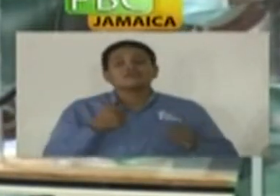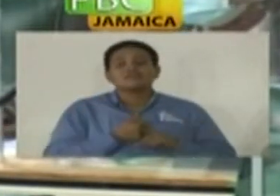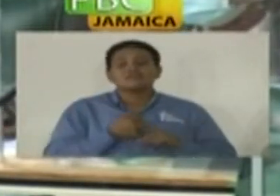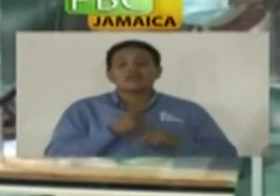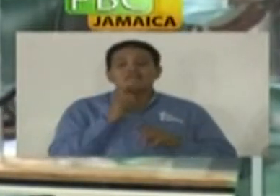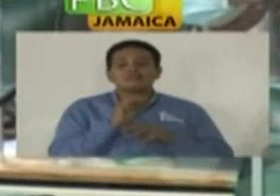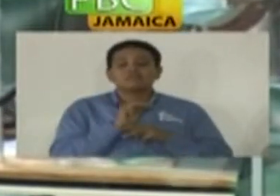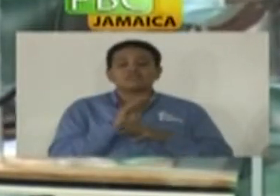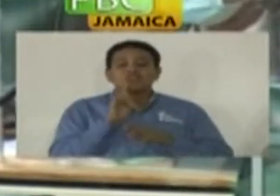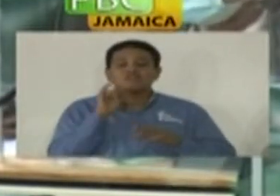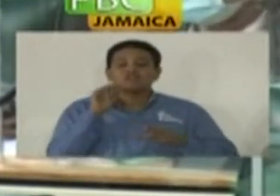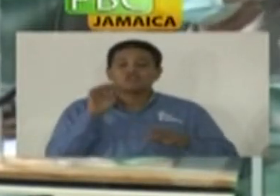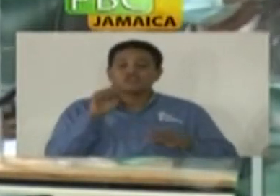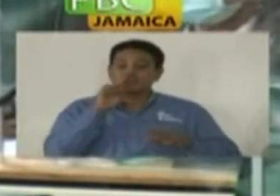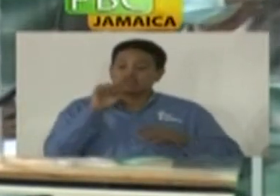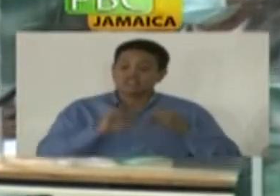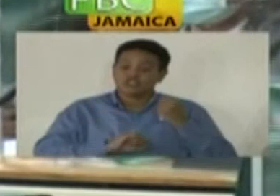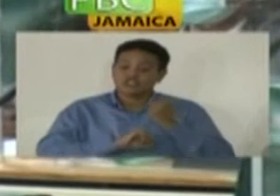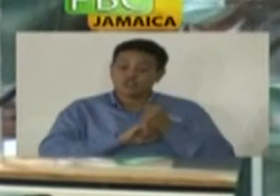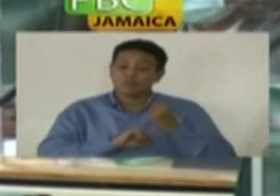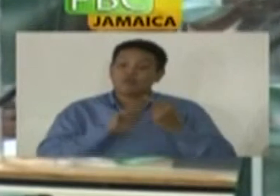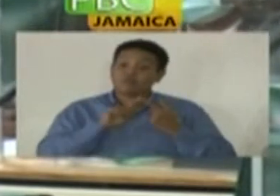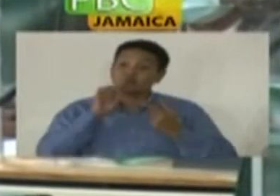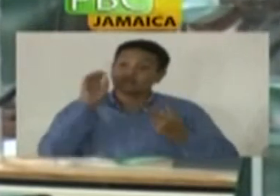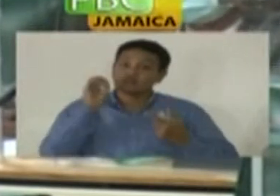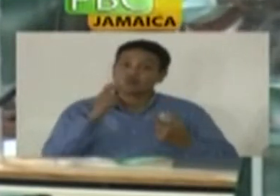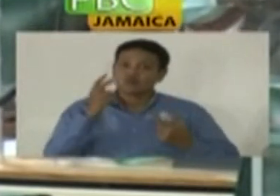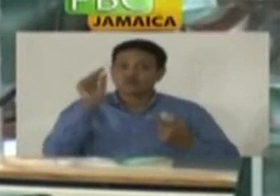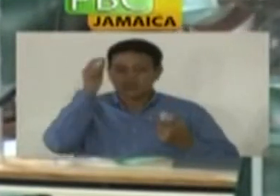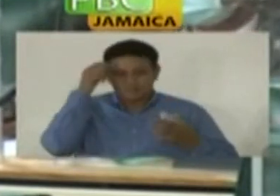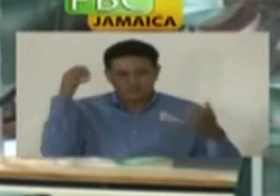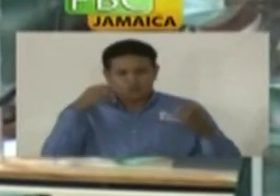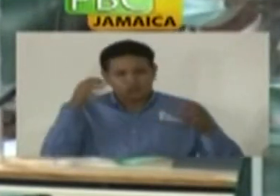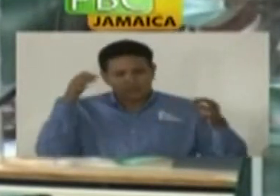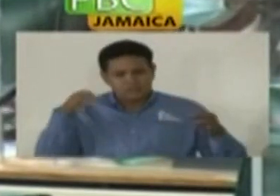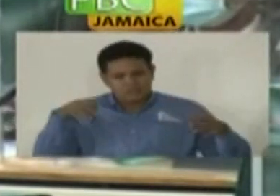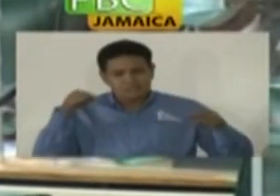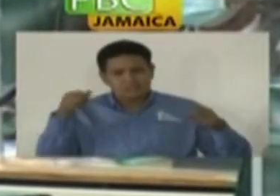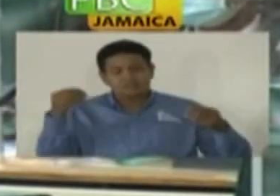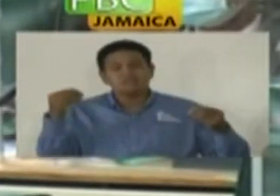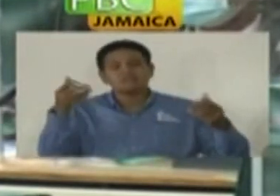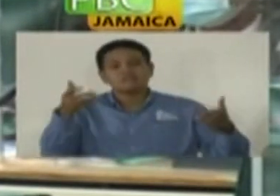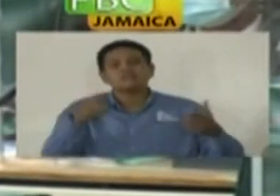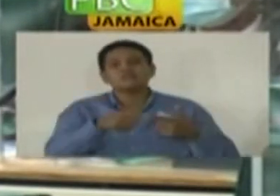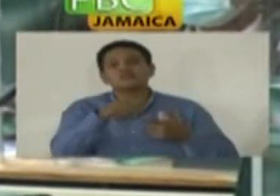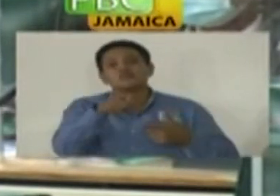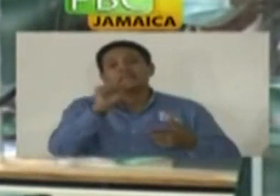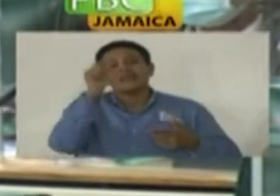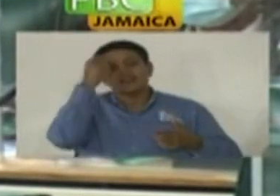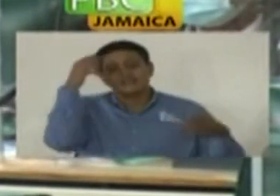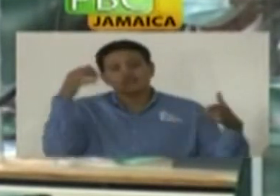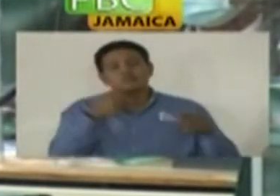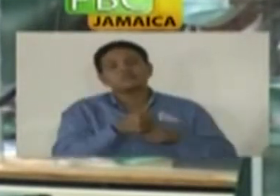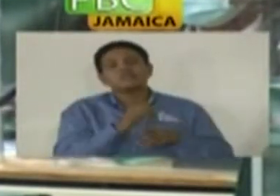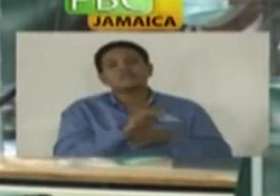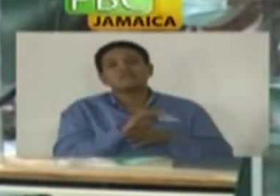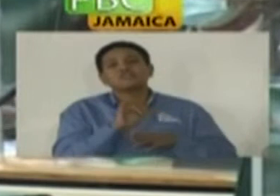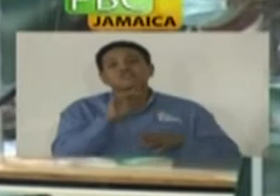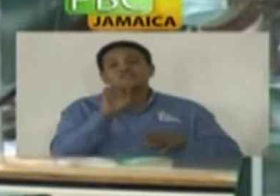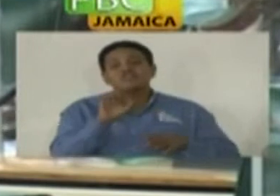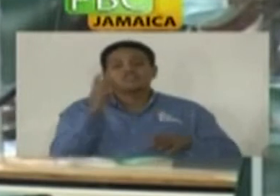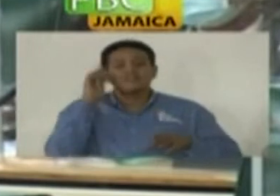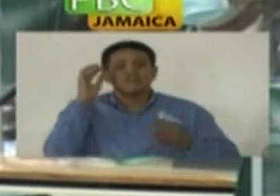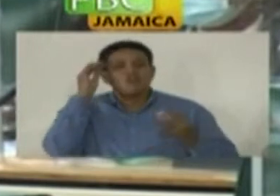as Minister of Justice, supported and brought 2 cabinet decisions to the then cabinet as Minister of Justice